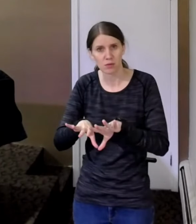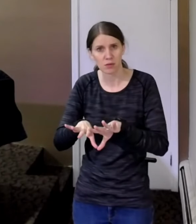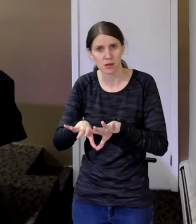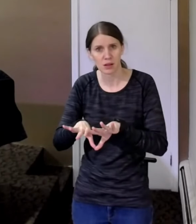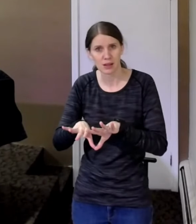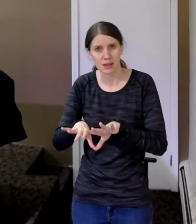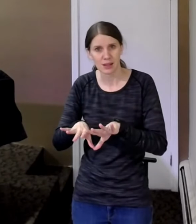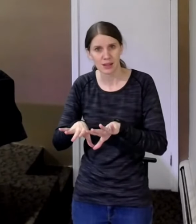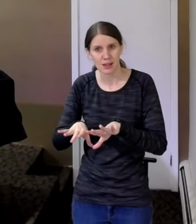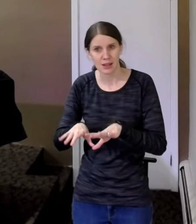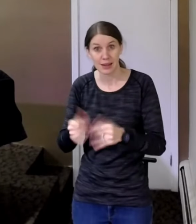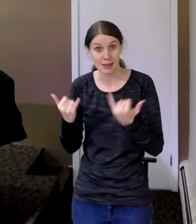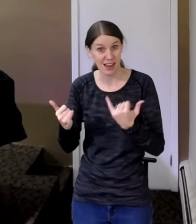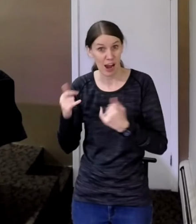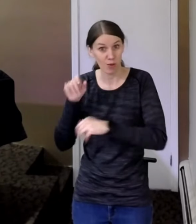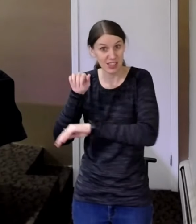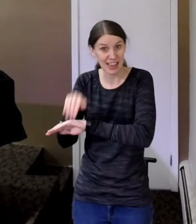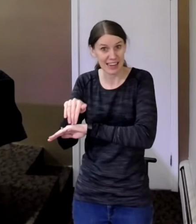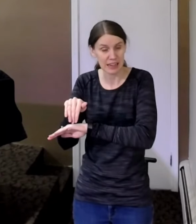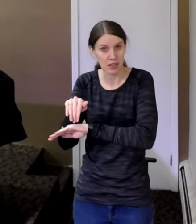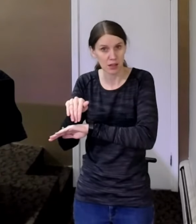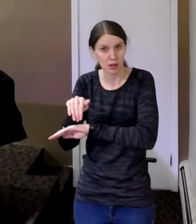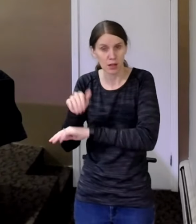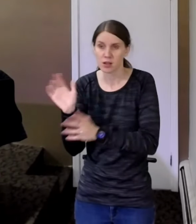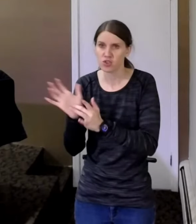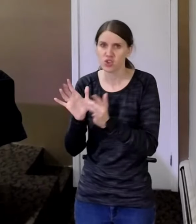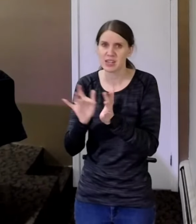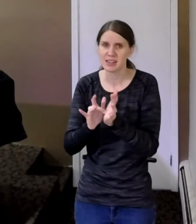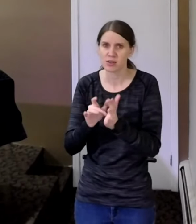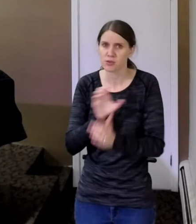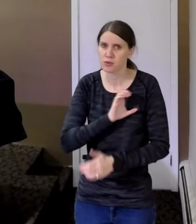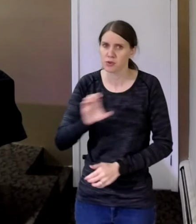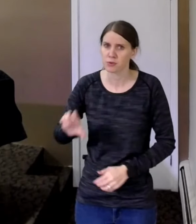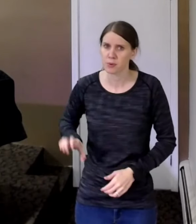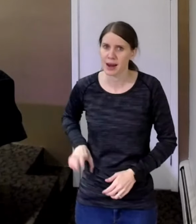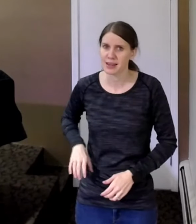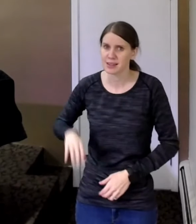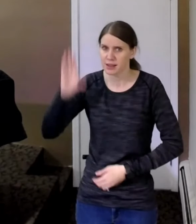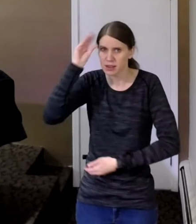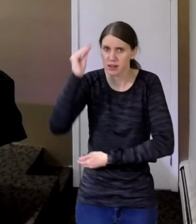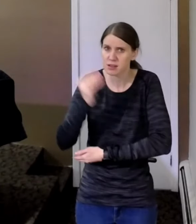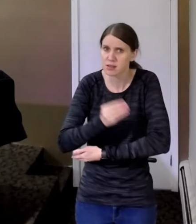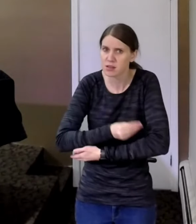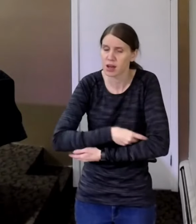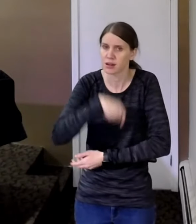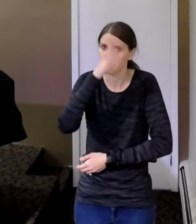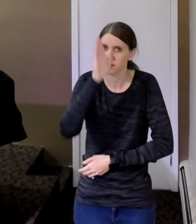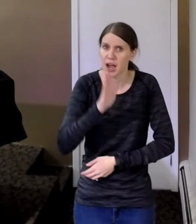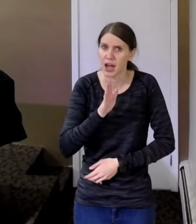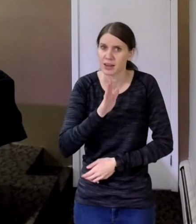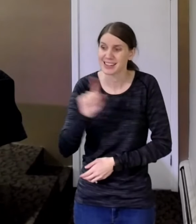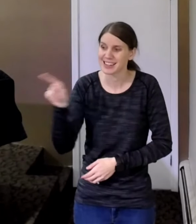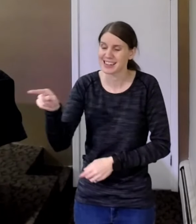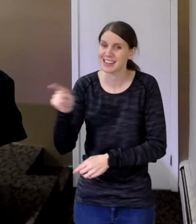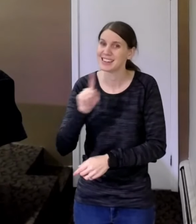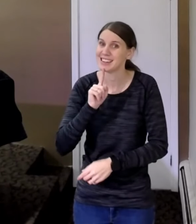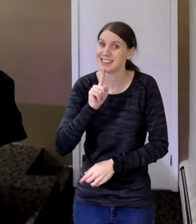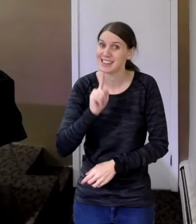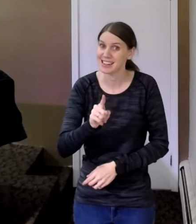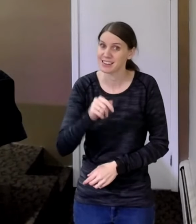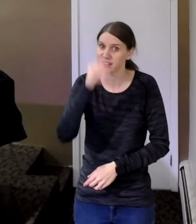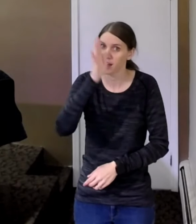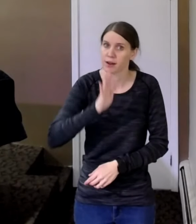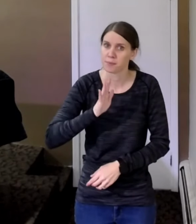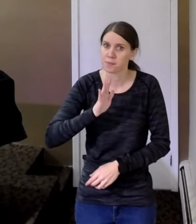getting late. And here is Jesus Christ, the Son of God. He is God.